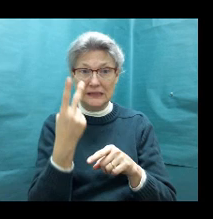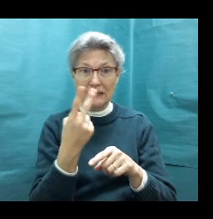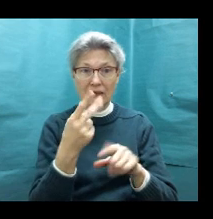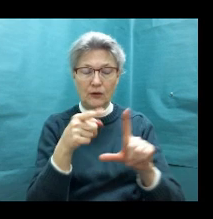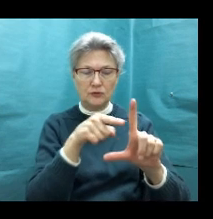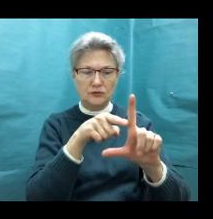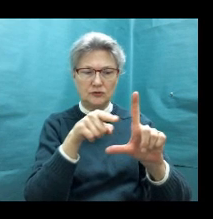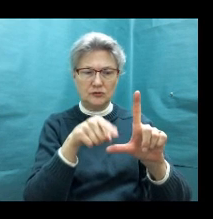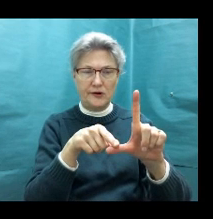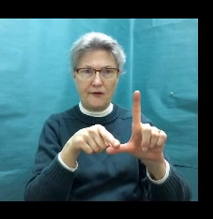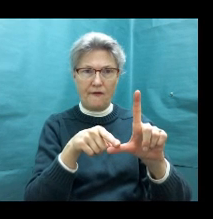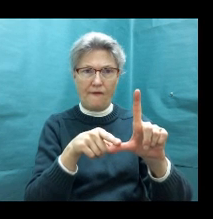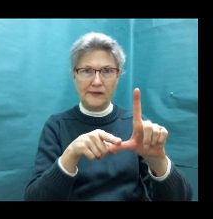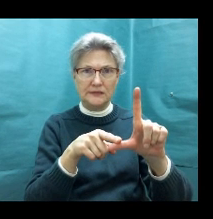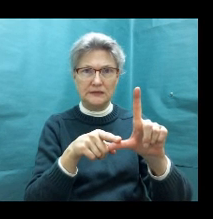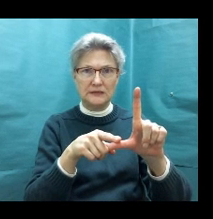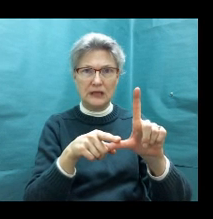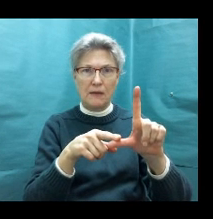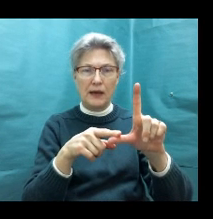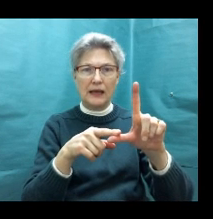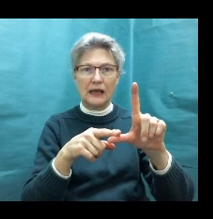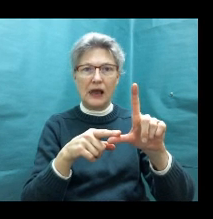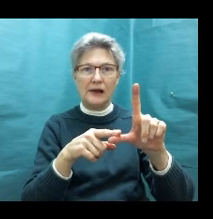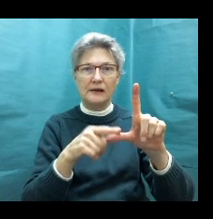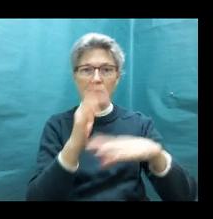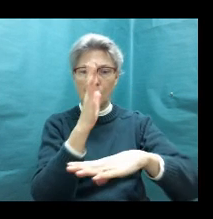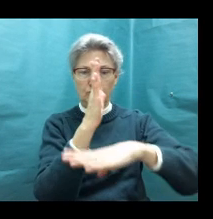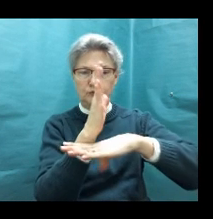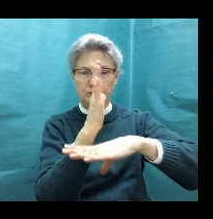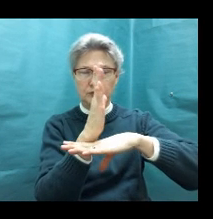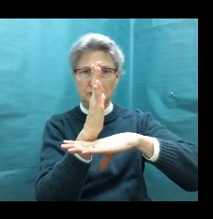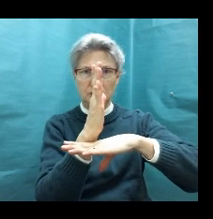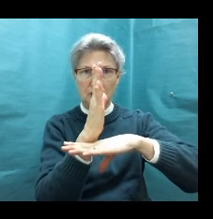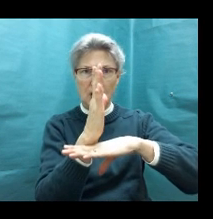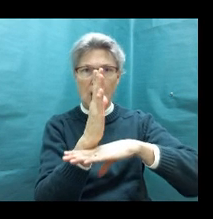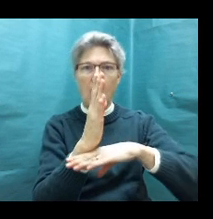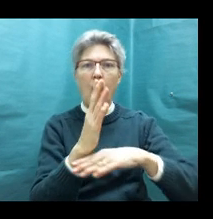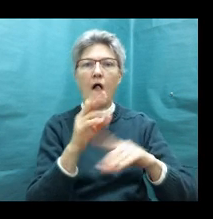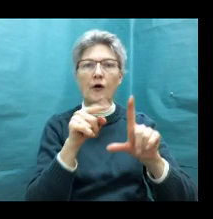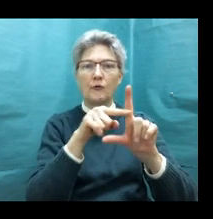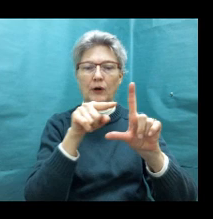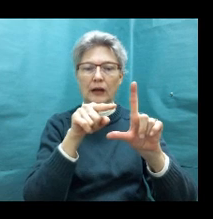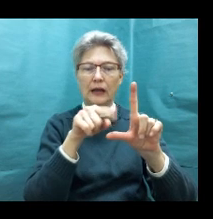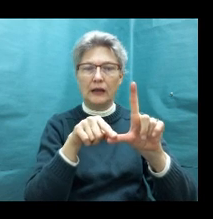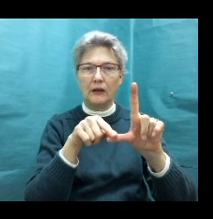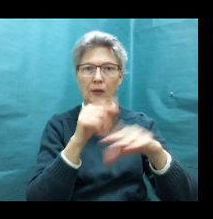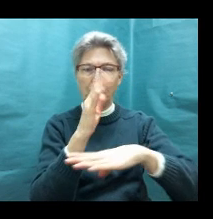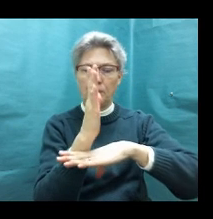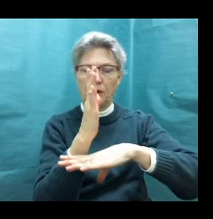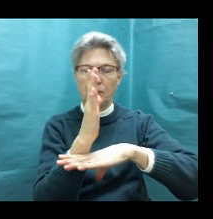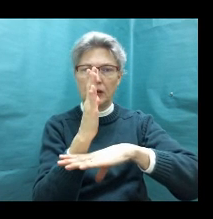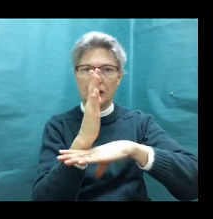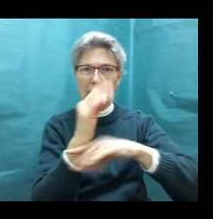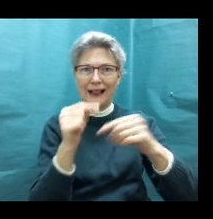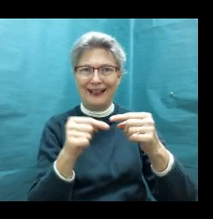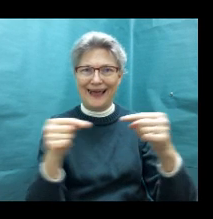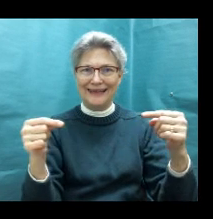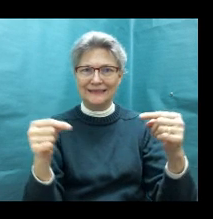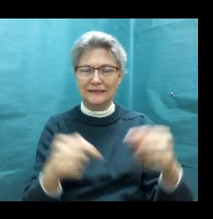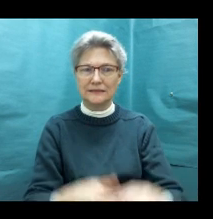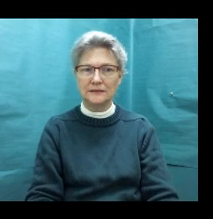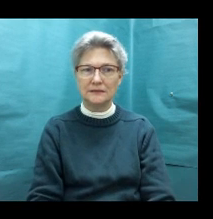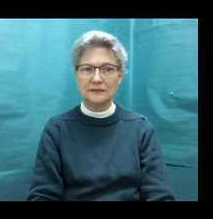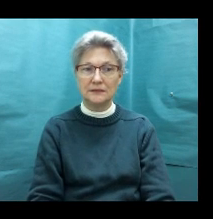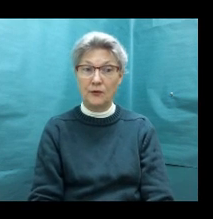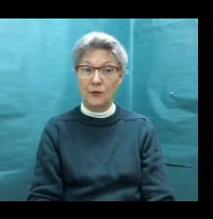those intersect and form a right angle. So those sides actually those sides are actually perpendicular